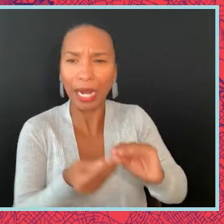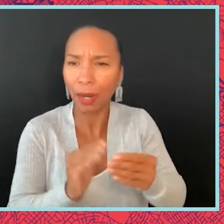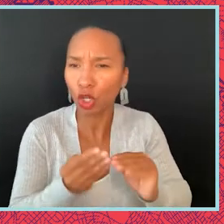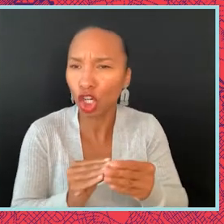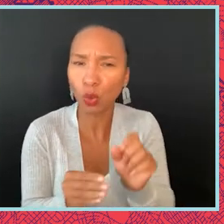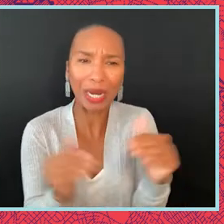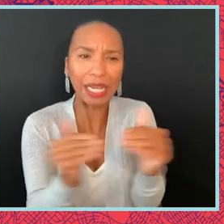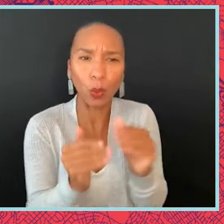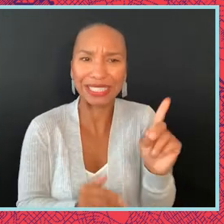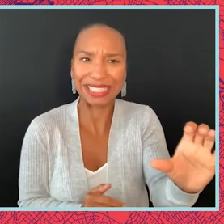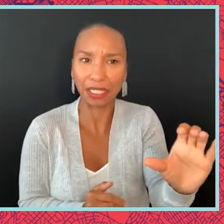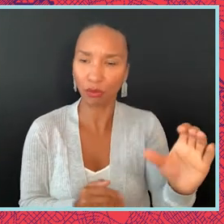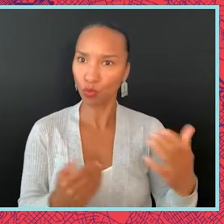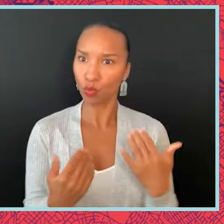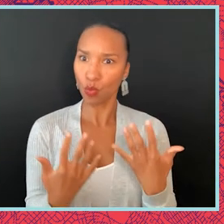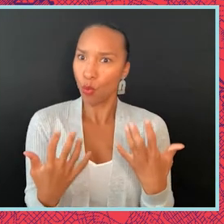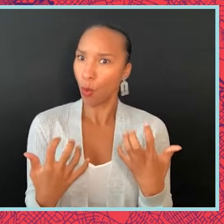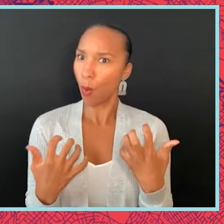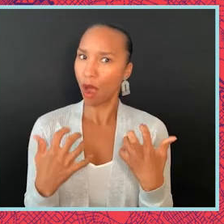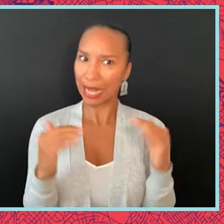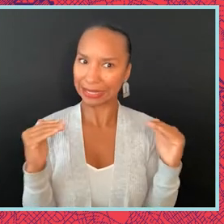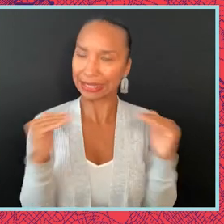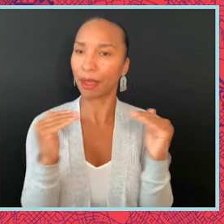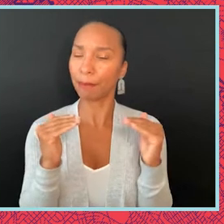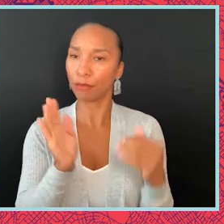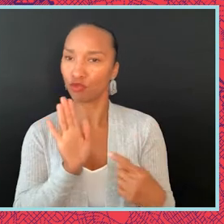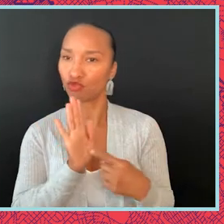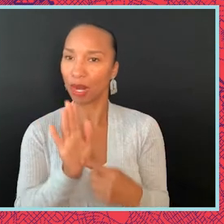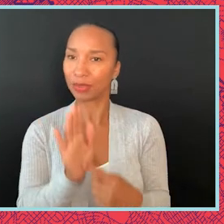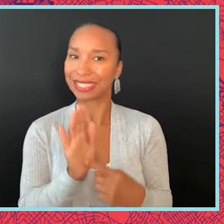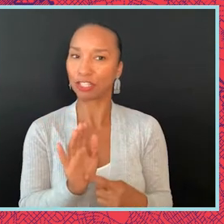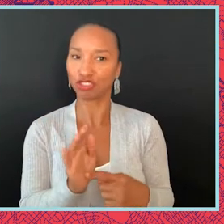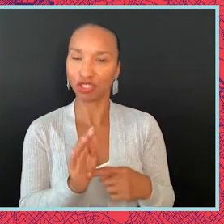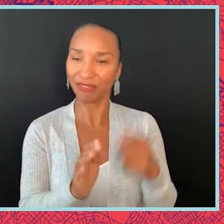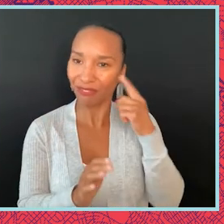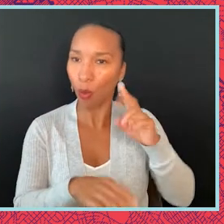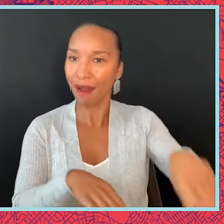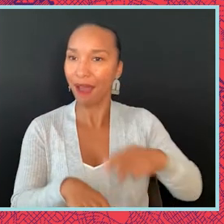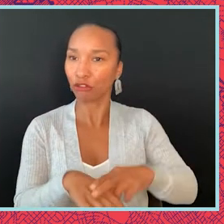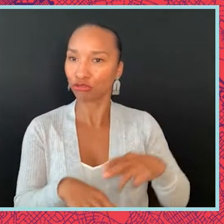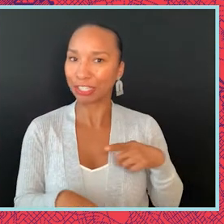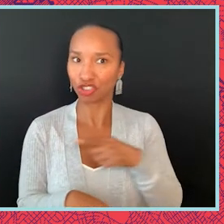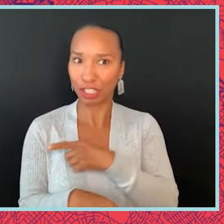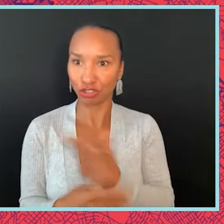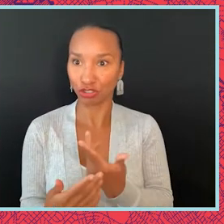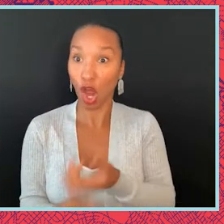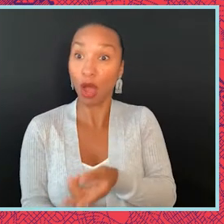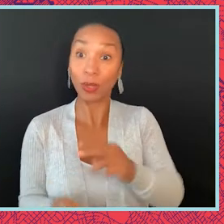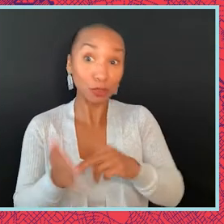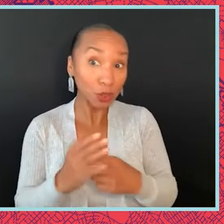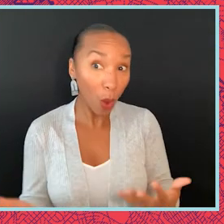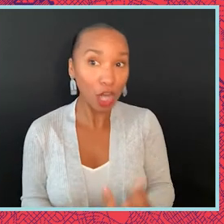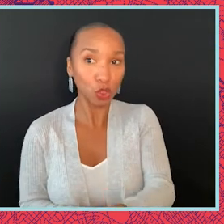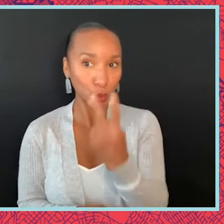or roughly the same amount, that we get those same representation in our national legislature that they do, which